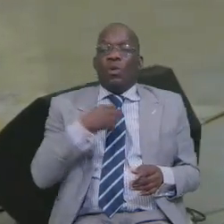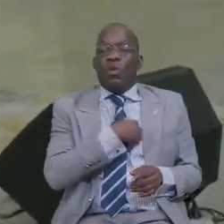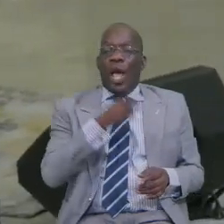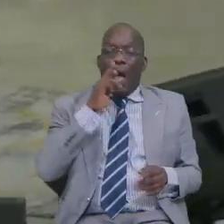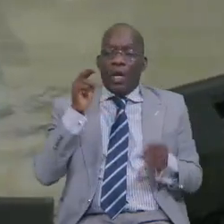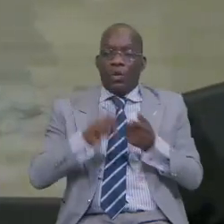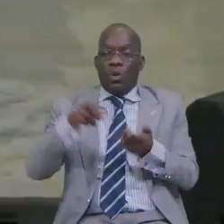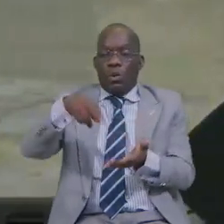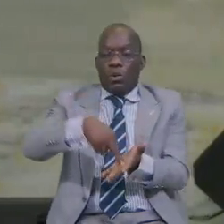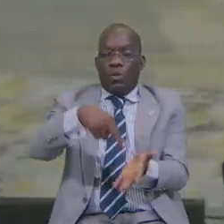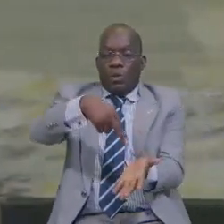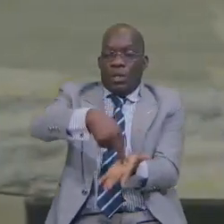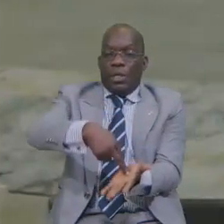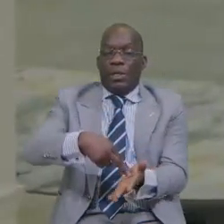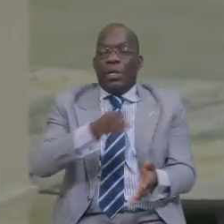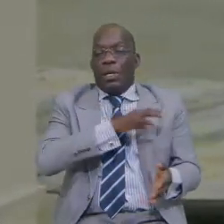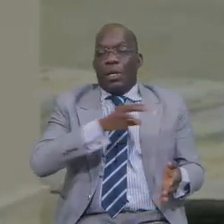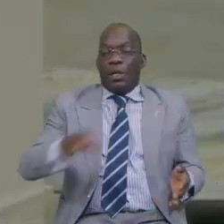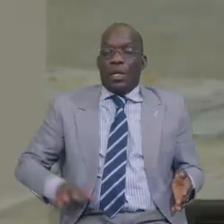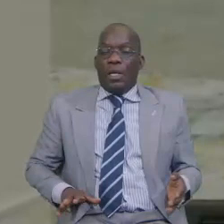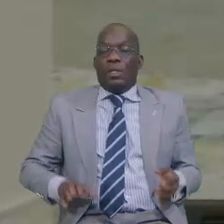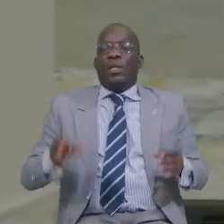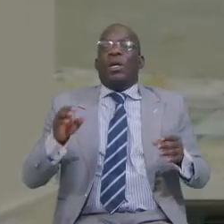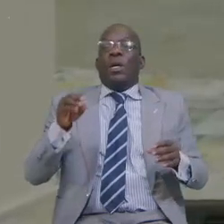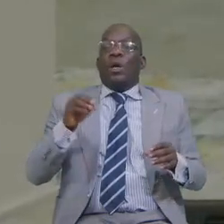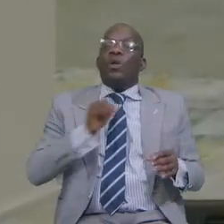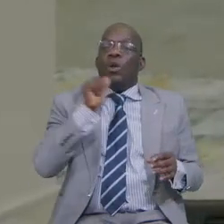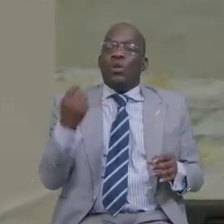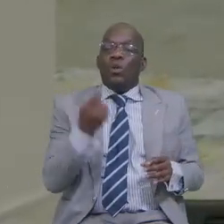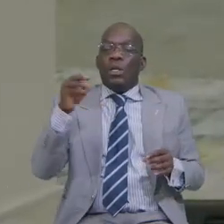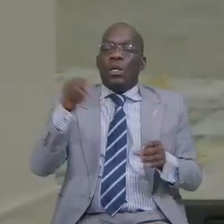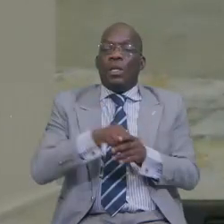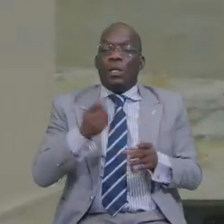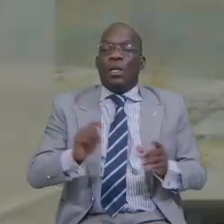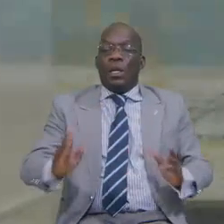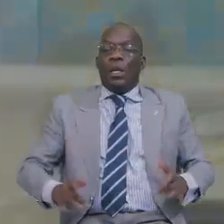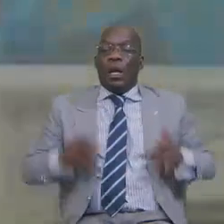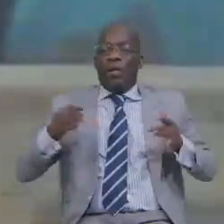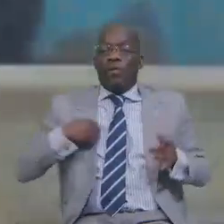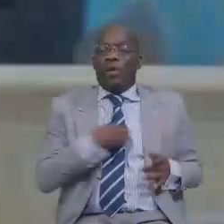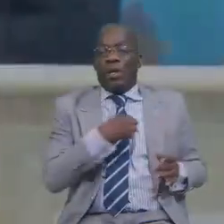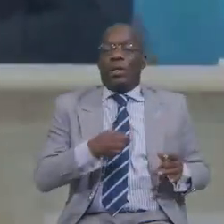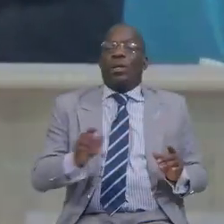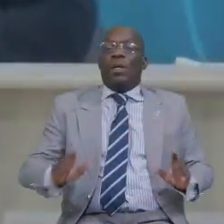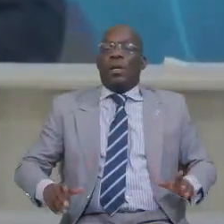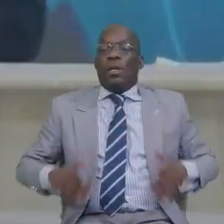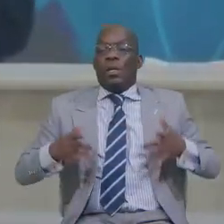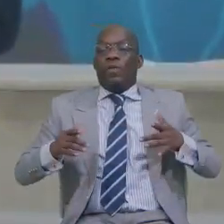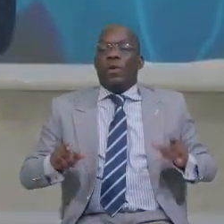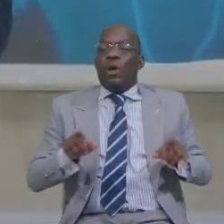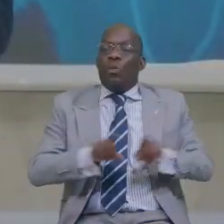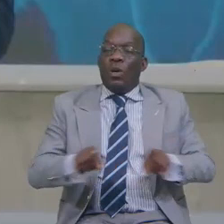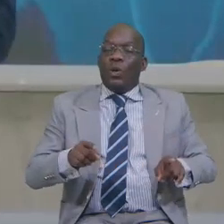in the life we live, in the calling that we have. And here, look at Jesus, the way he